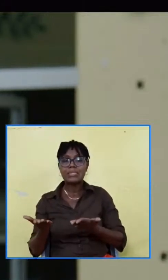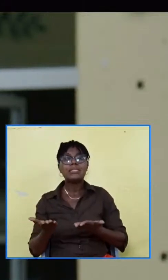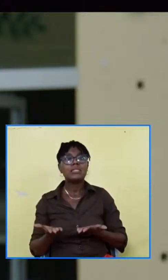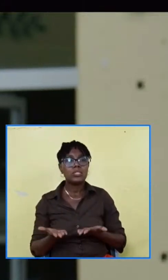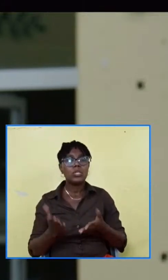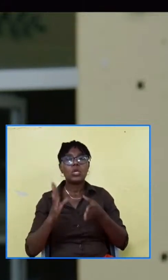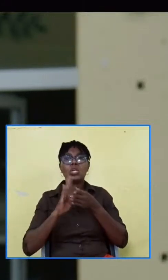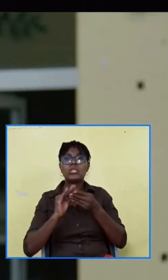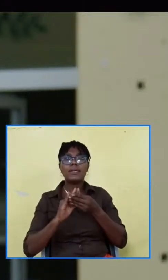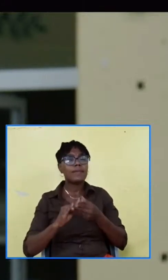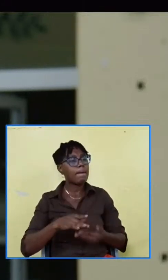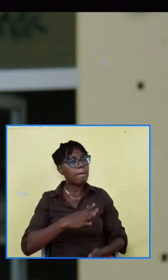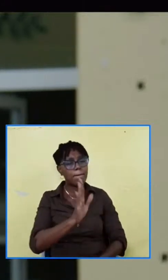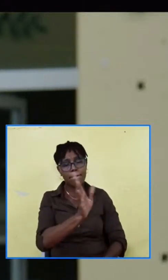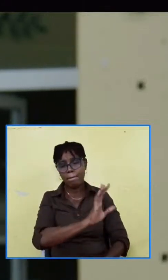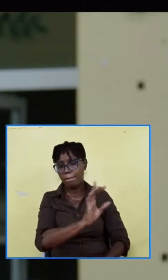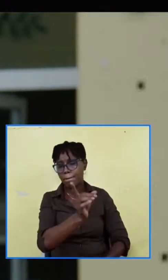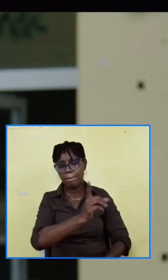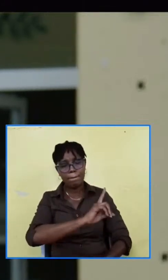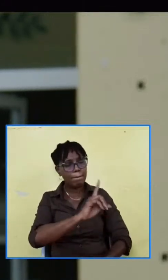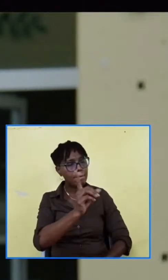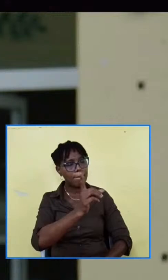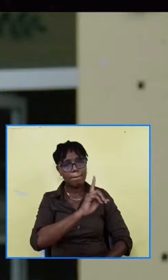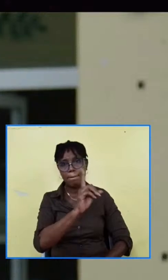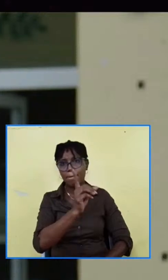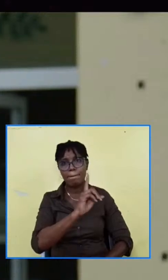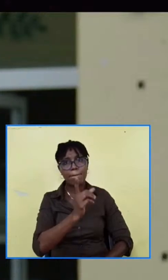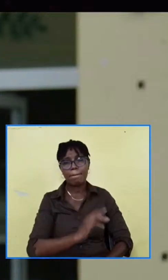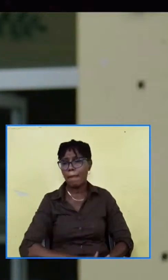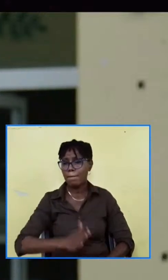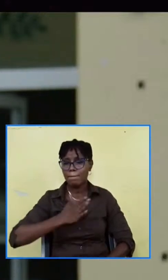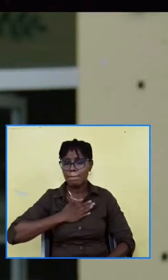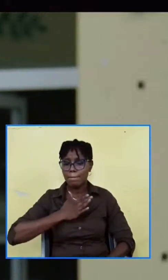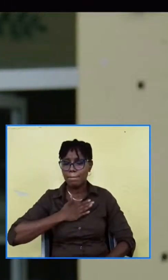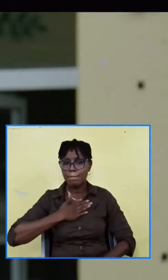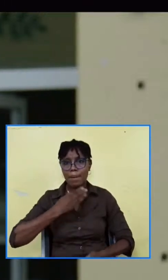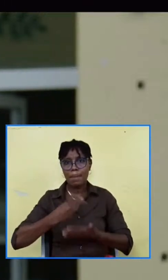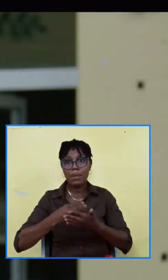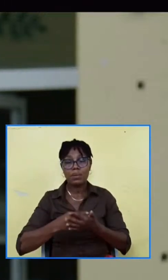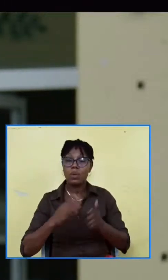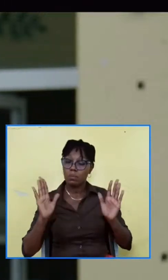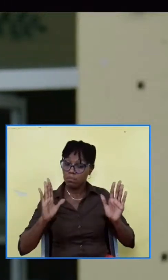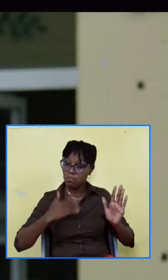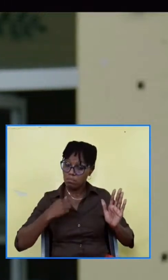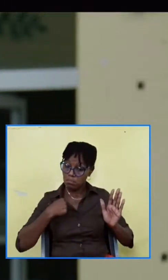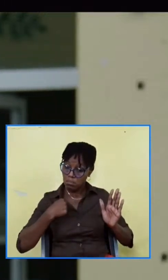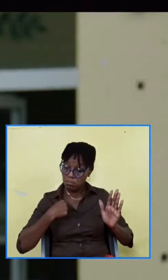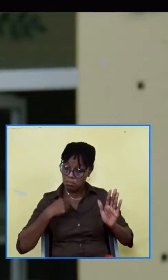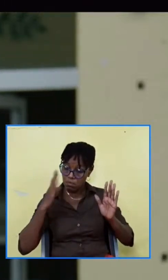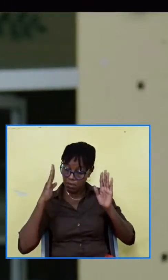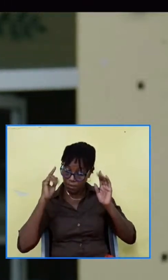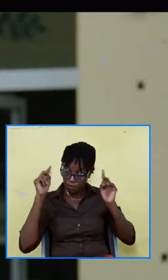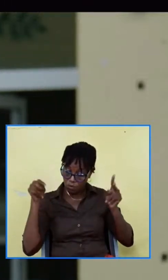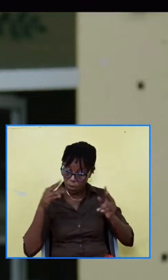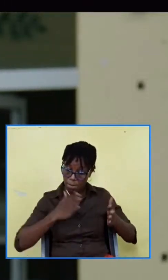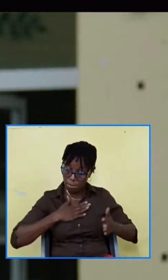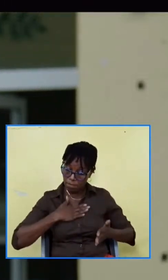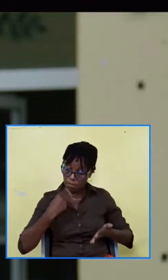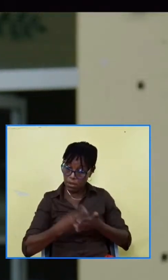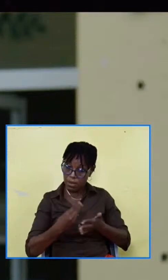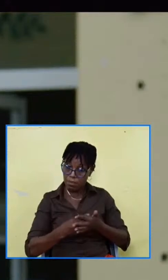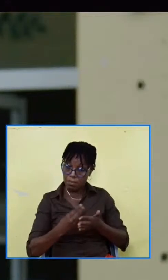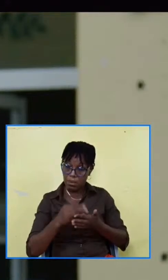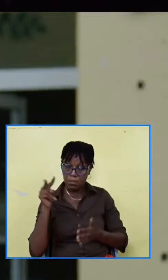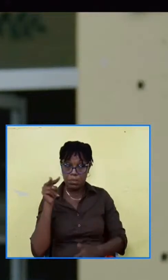agitate for that. This is my money. At least I look at it as my money, and as I stand here and see